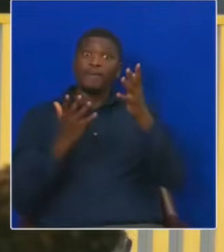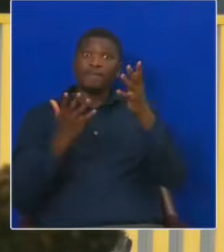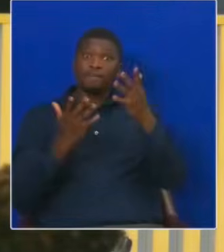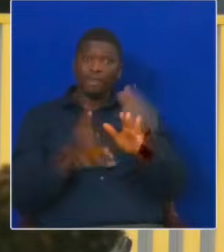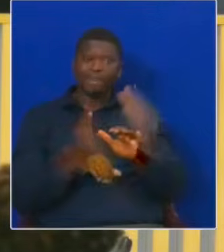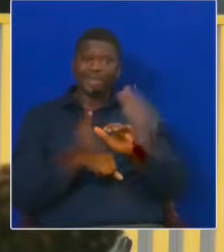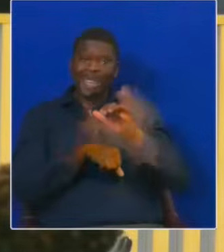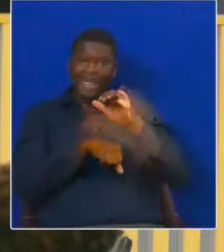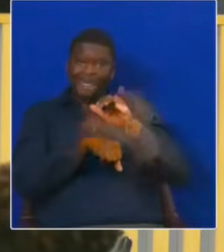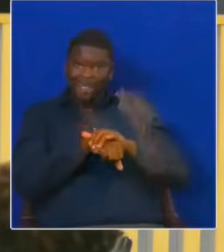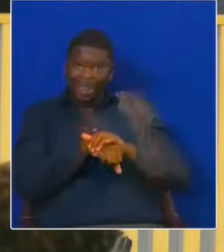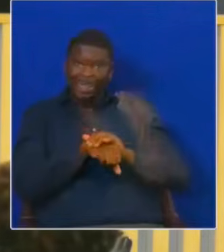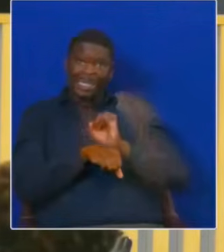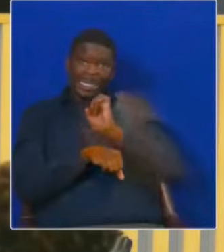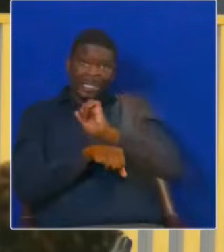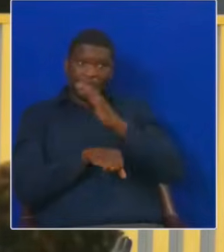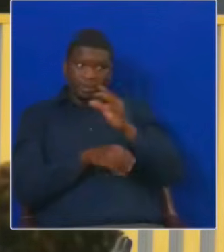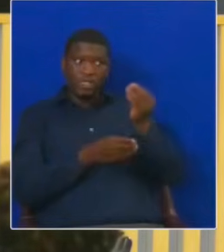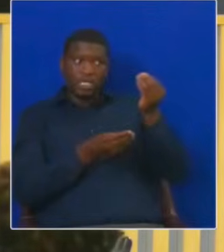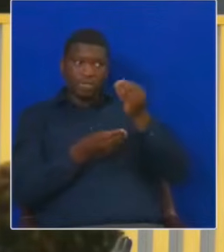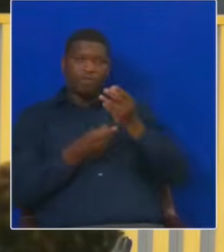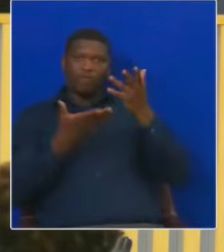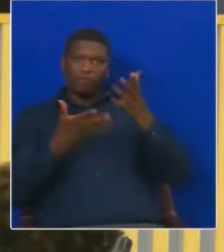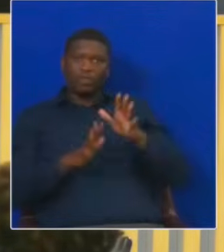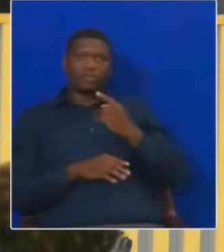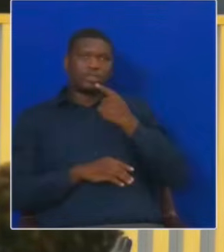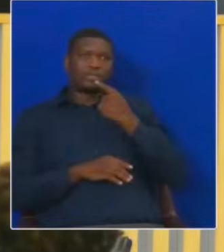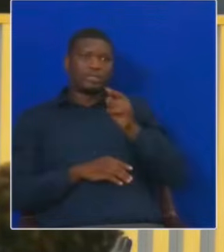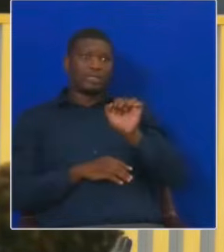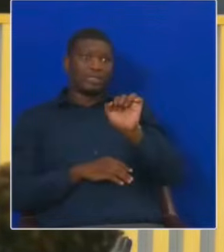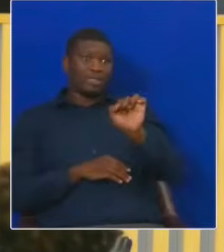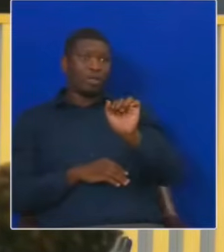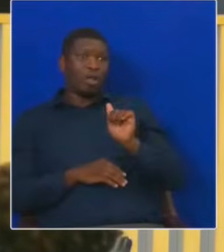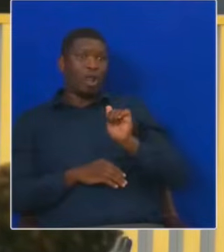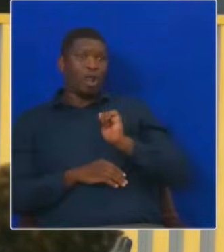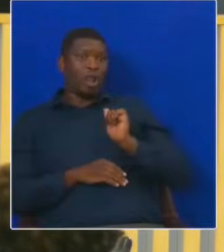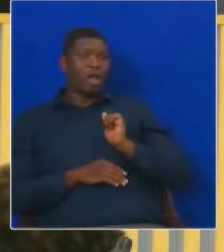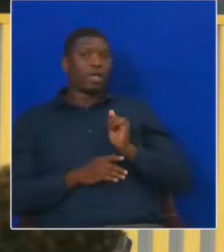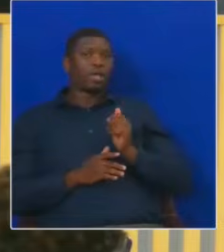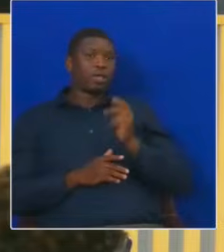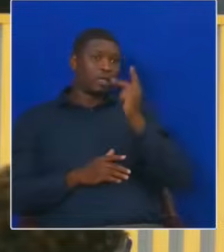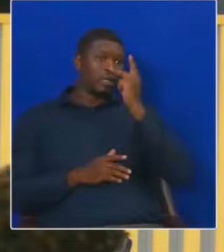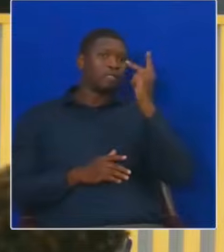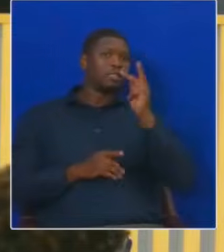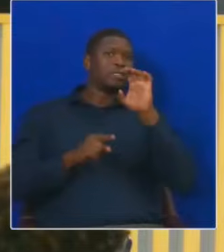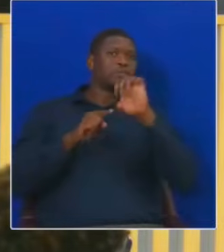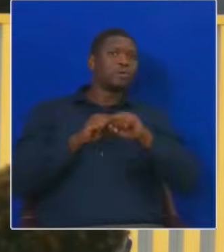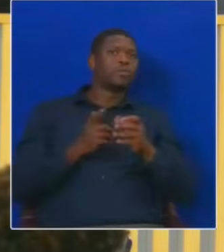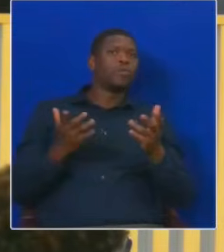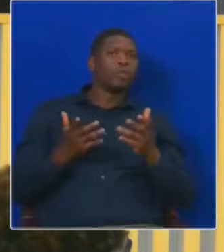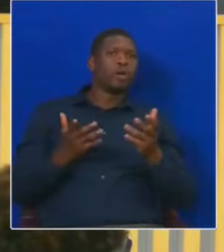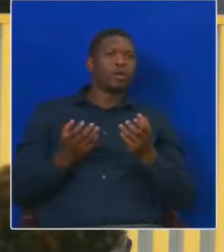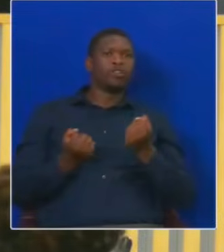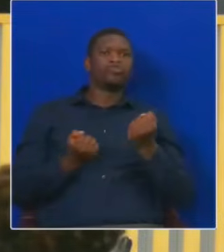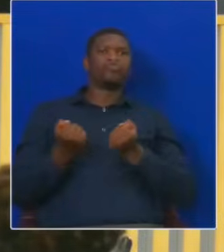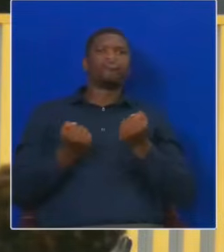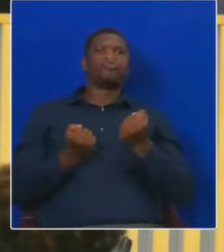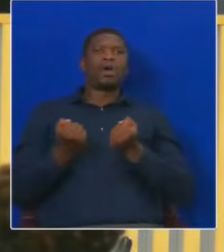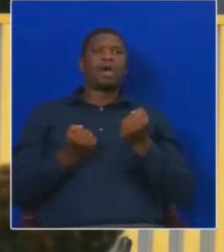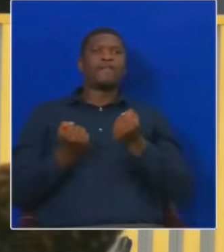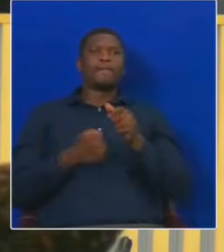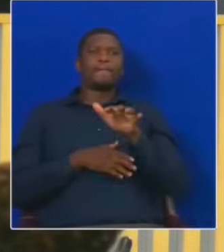that Lucky Molefe was seen driving around